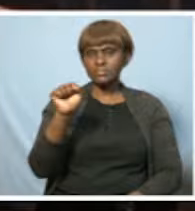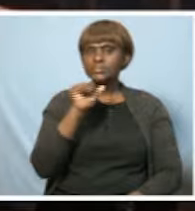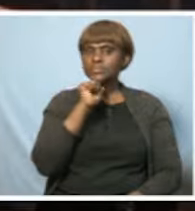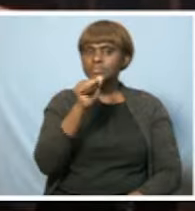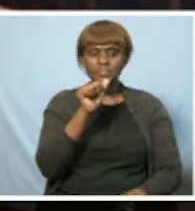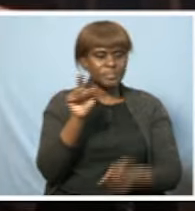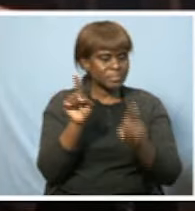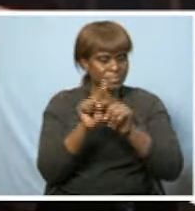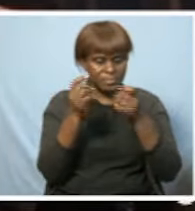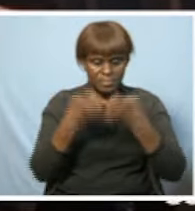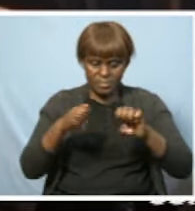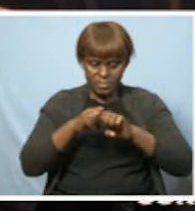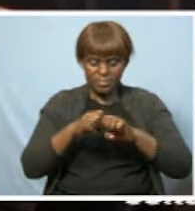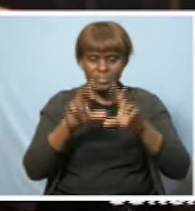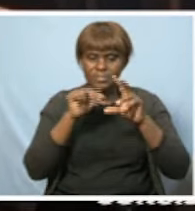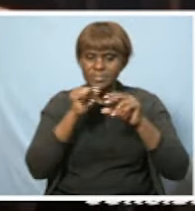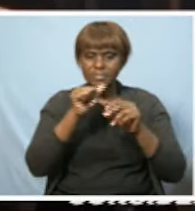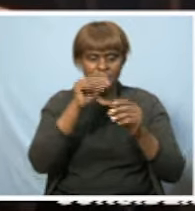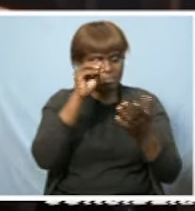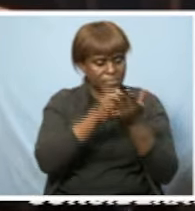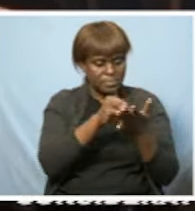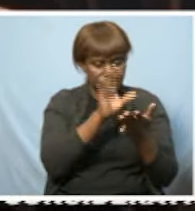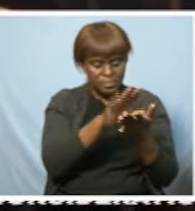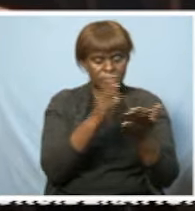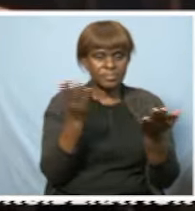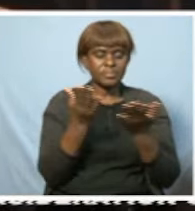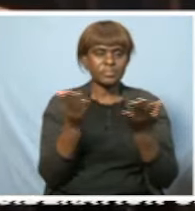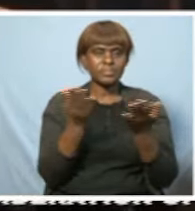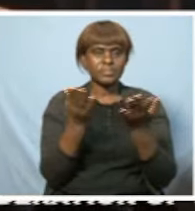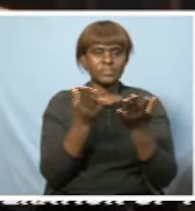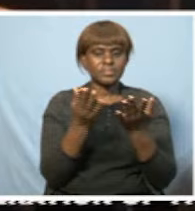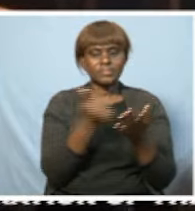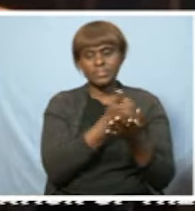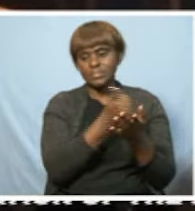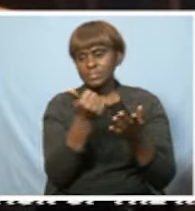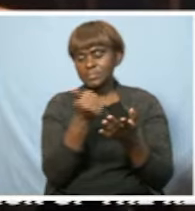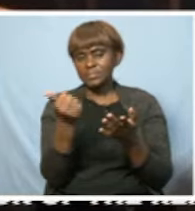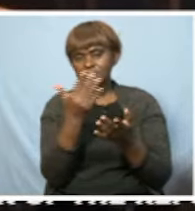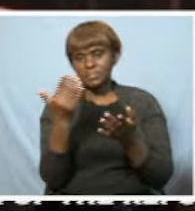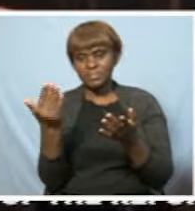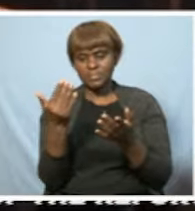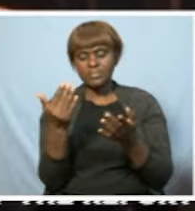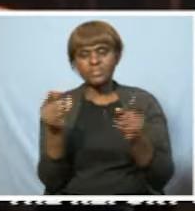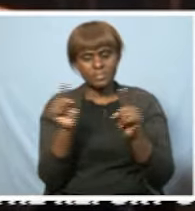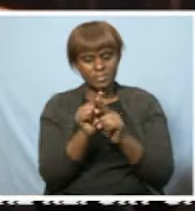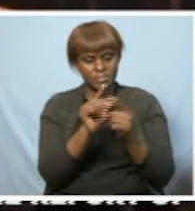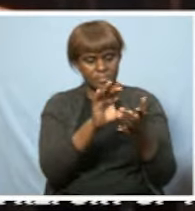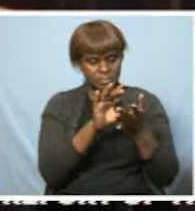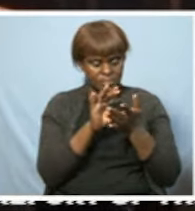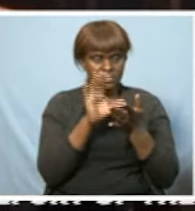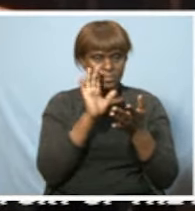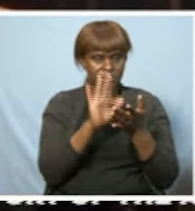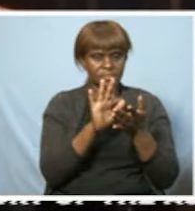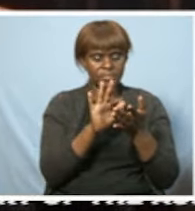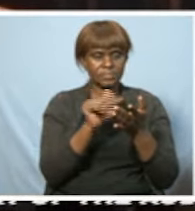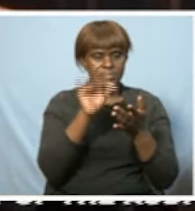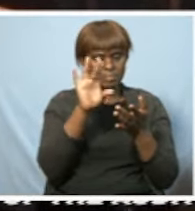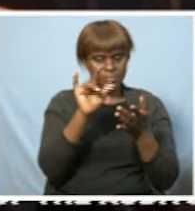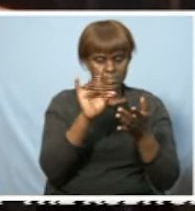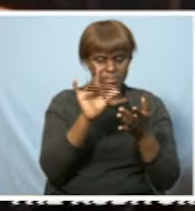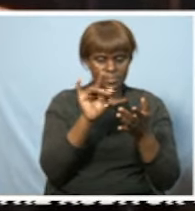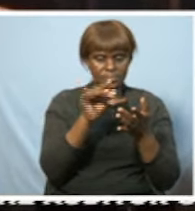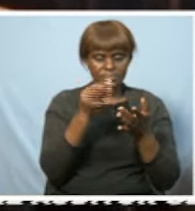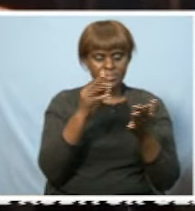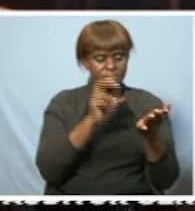even written there. The under designation, there's a date, 18th of